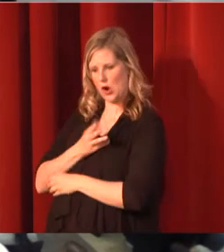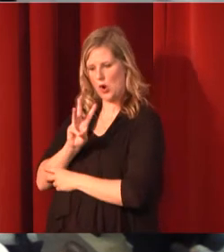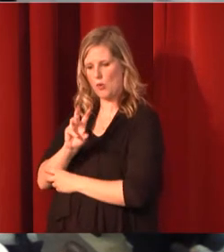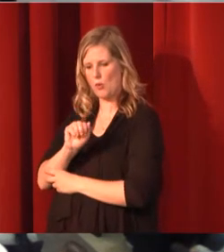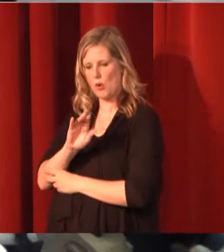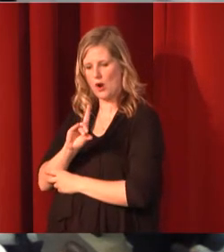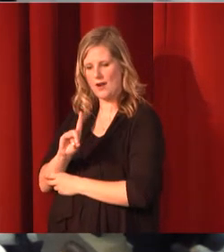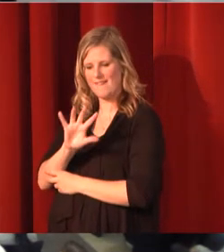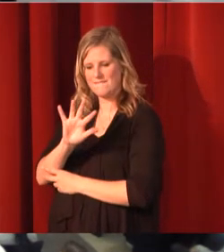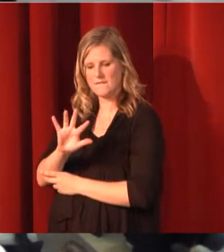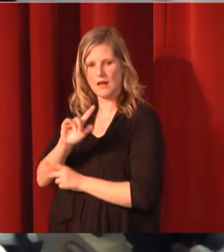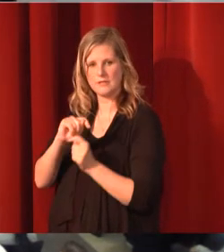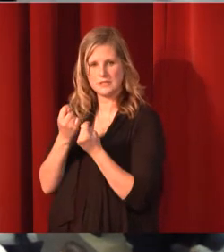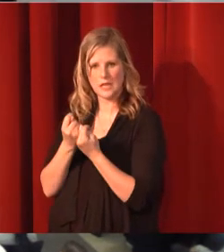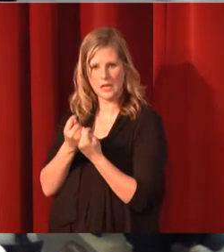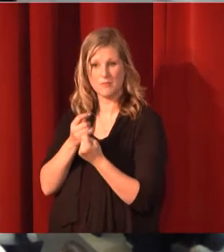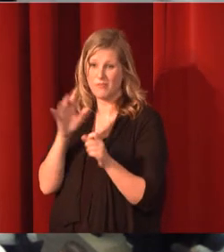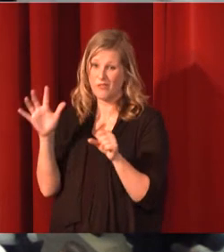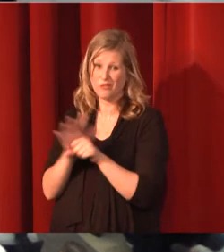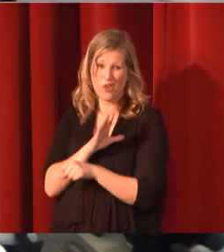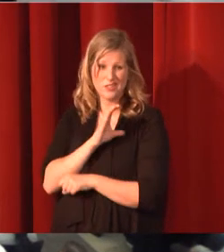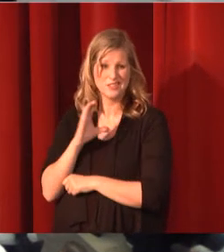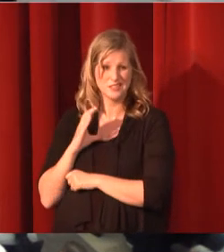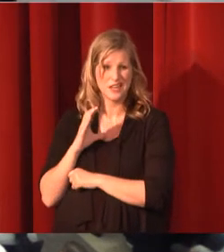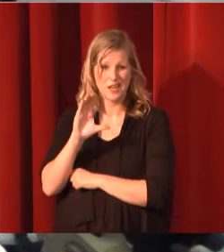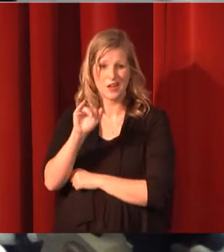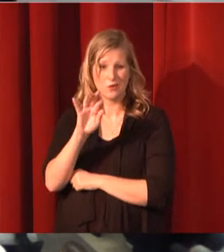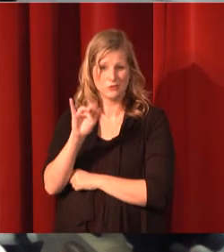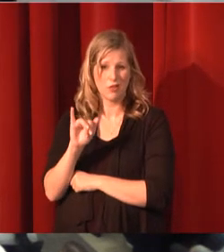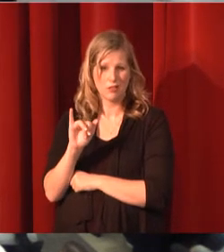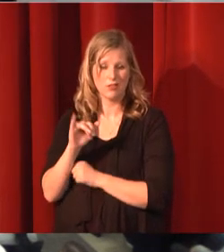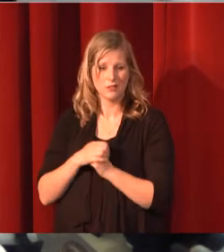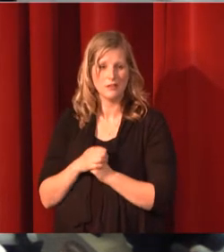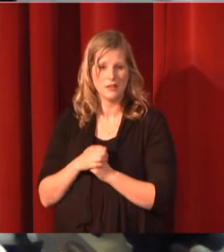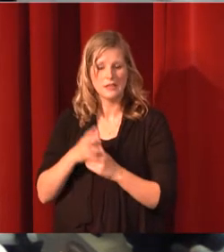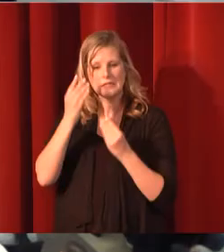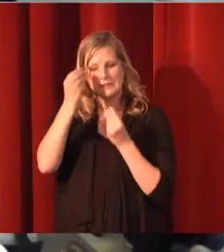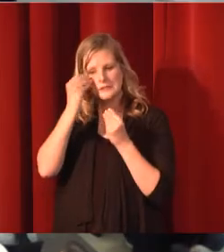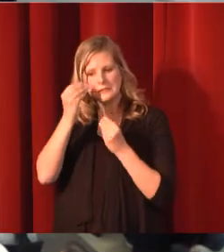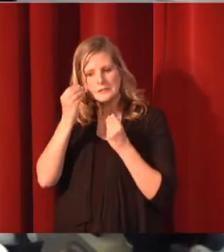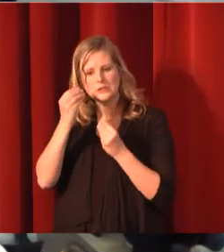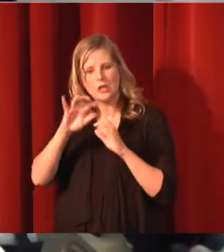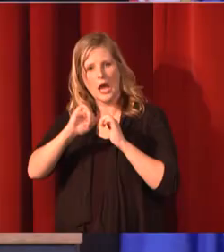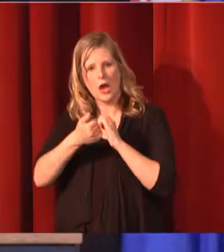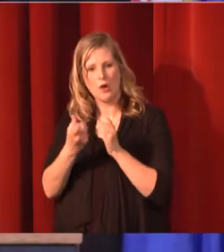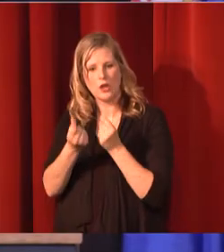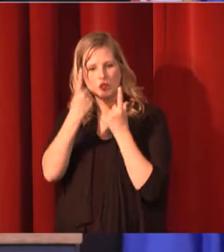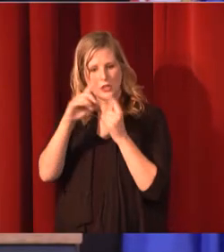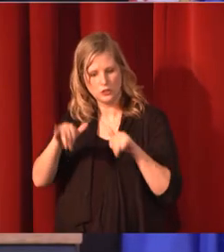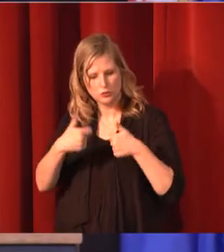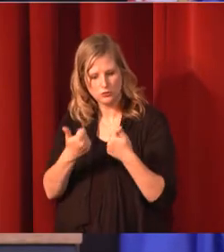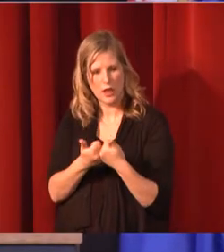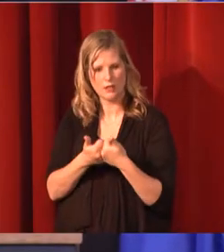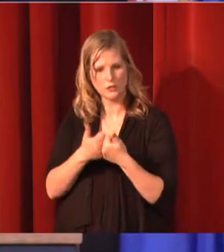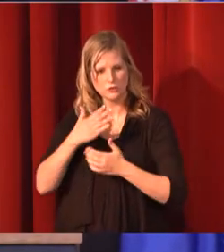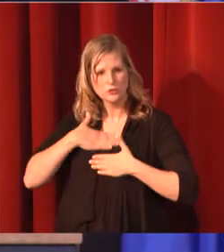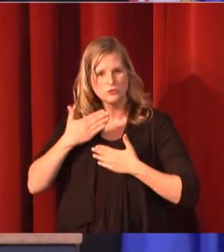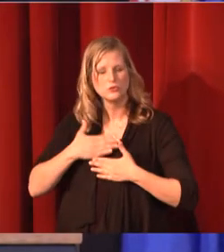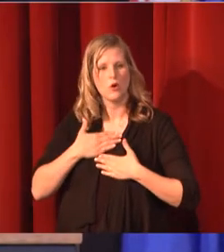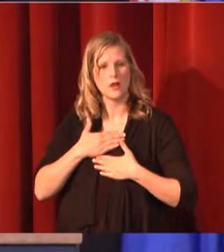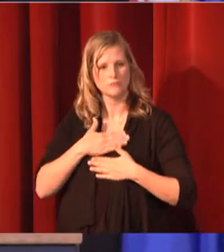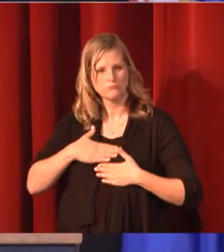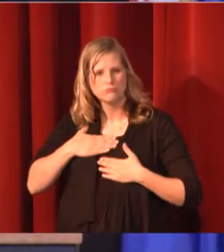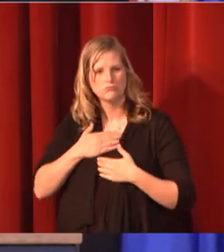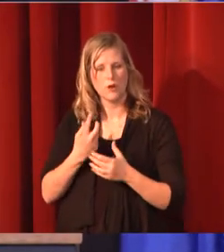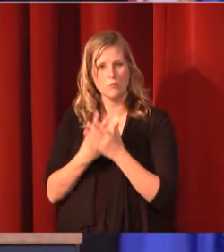and actually the entire City Council so much about her culture and she helped us understand firsthand the challenges and joys the Korean community